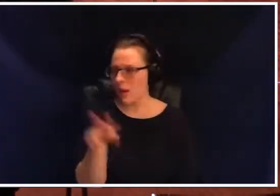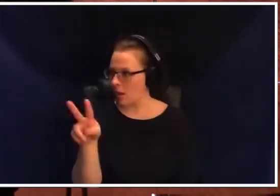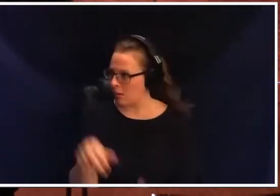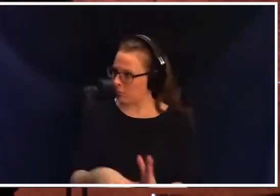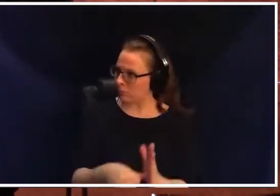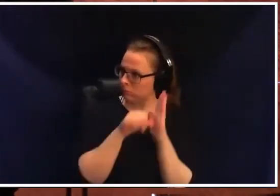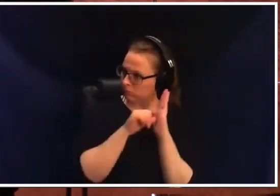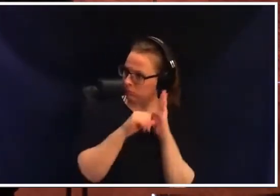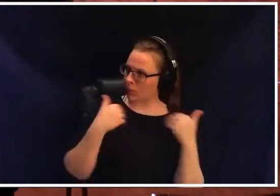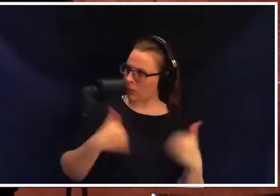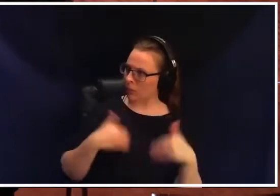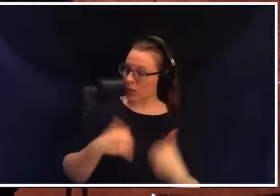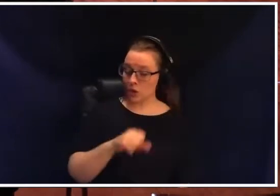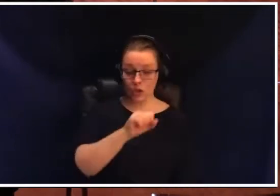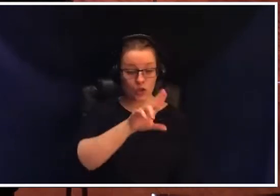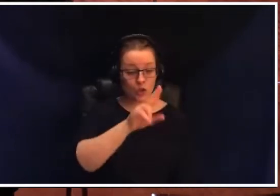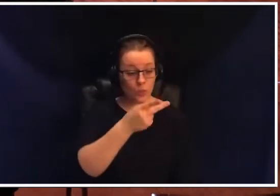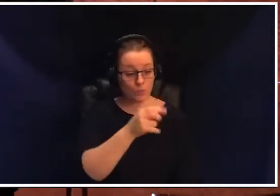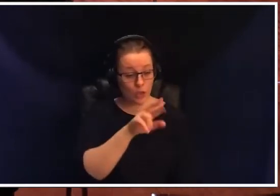precocious.